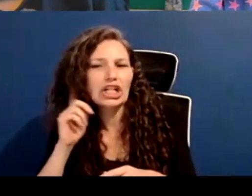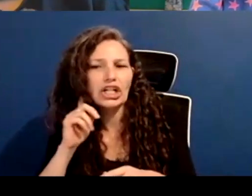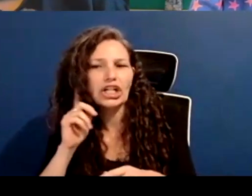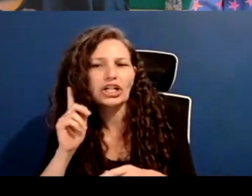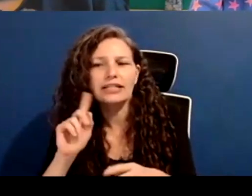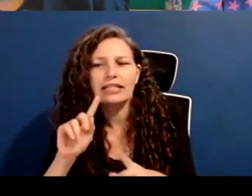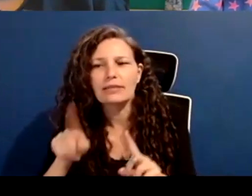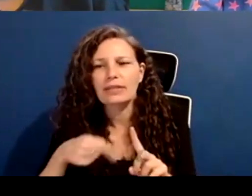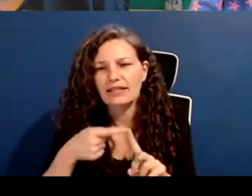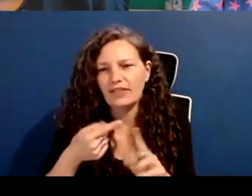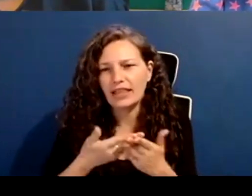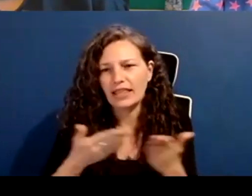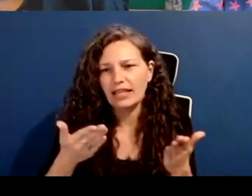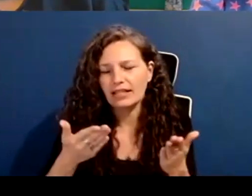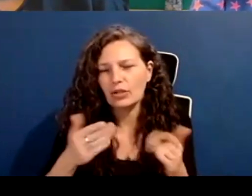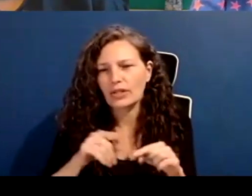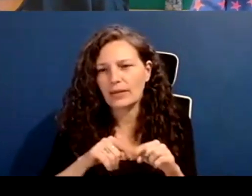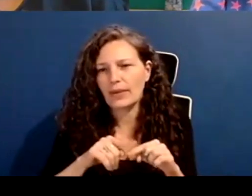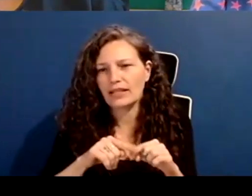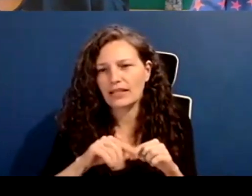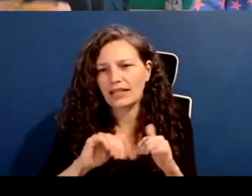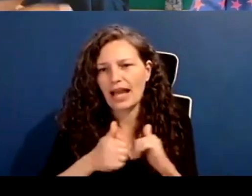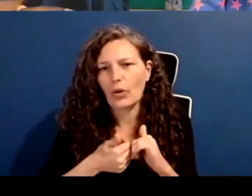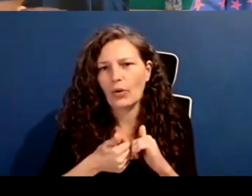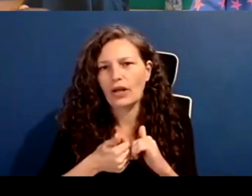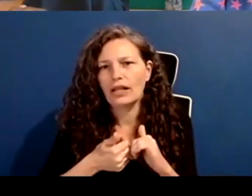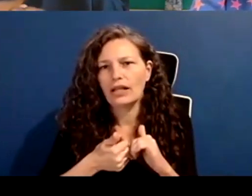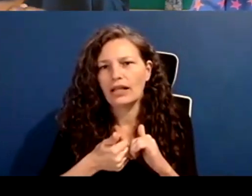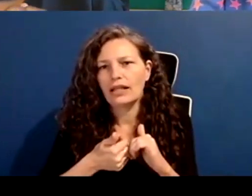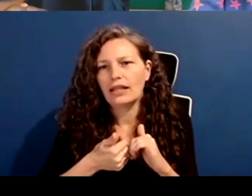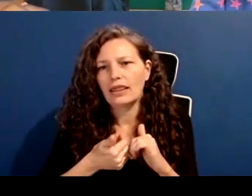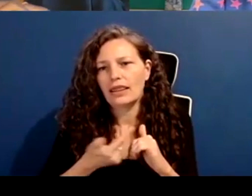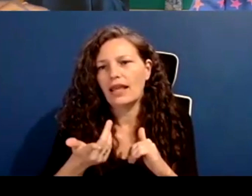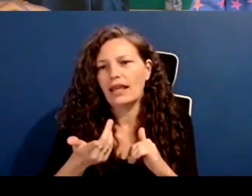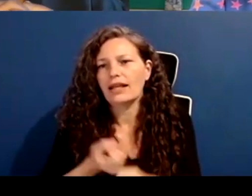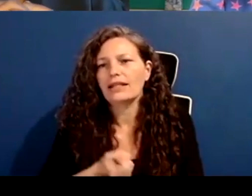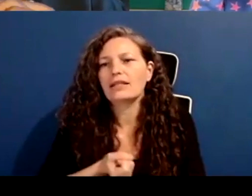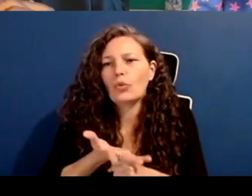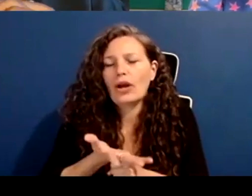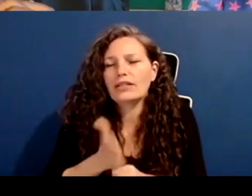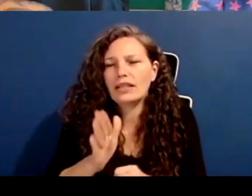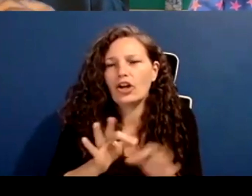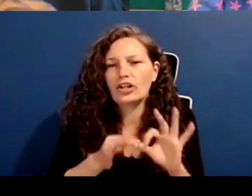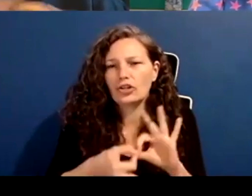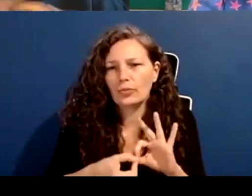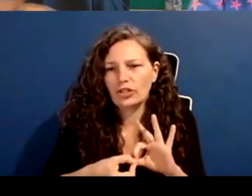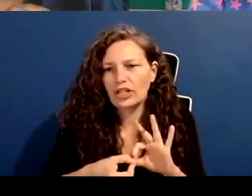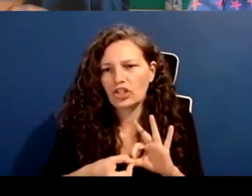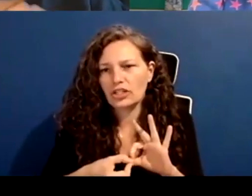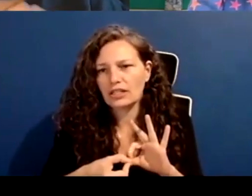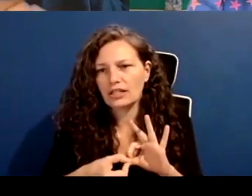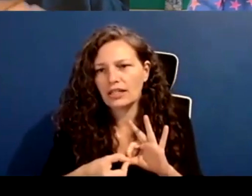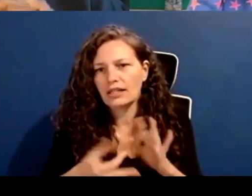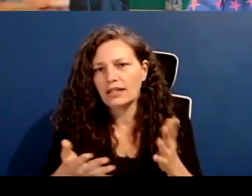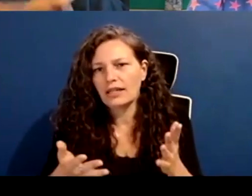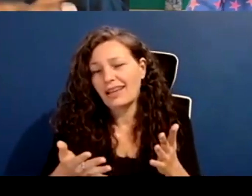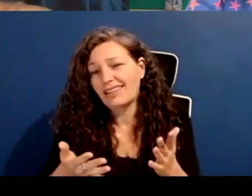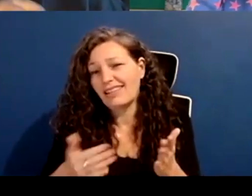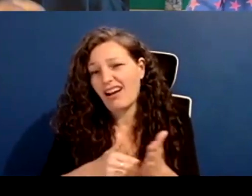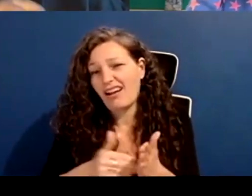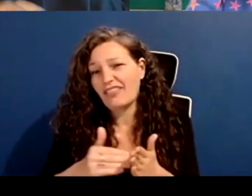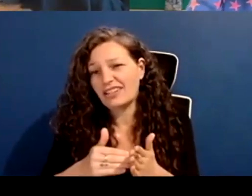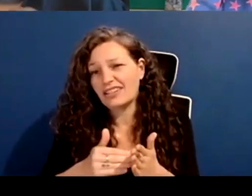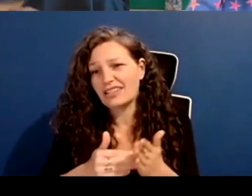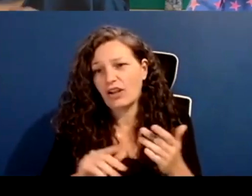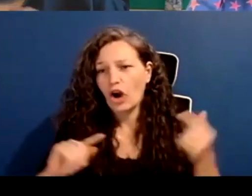interpretation of scripture and expressing it to the communities that most harm them with what they feel to be erroneous interpretations of scripture. So there's so